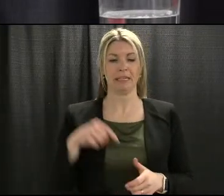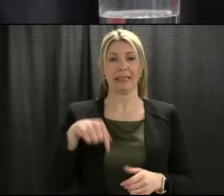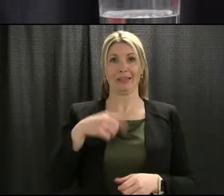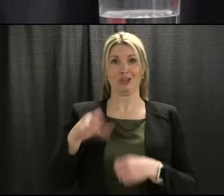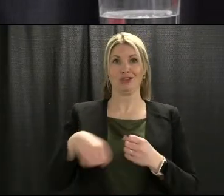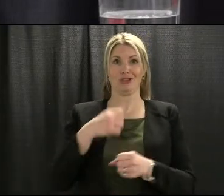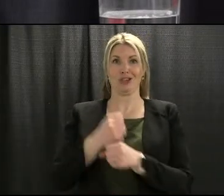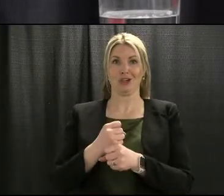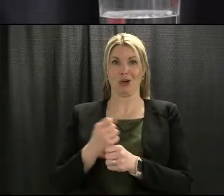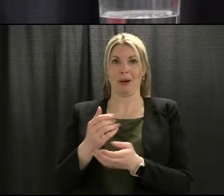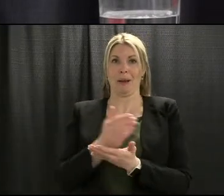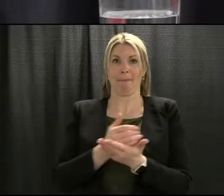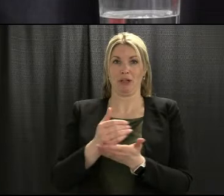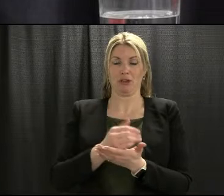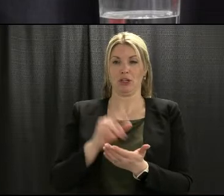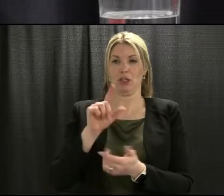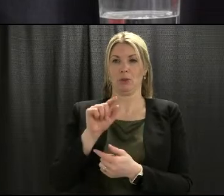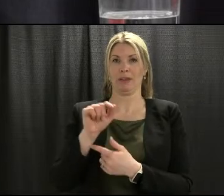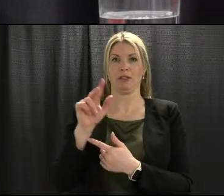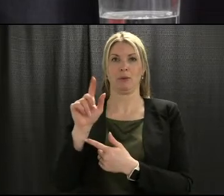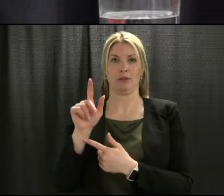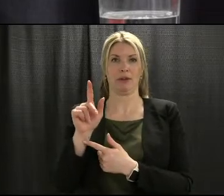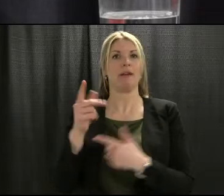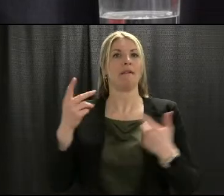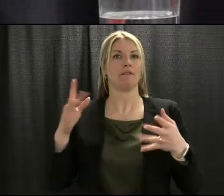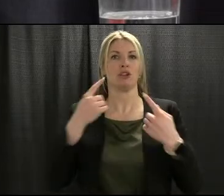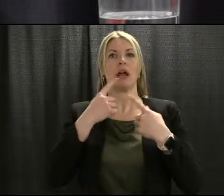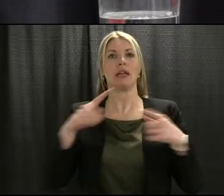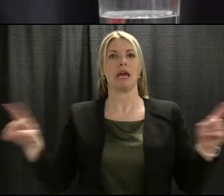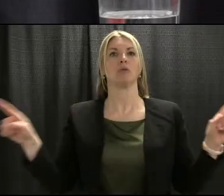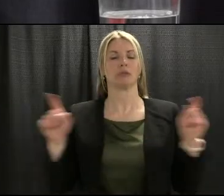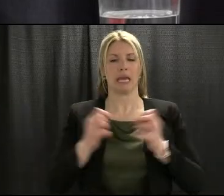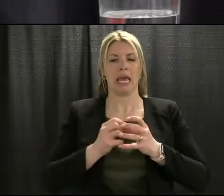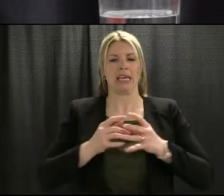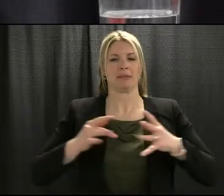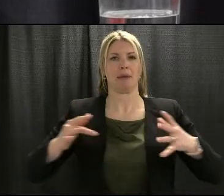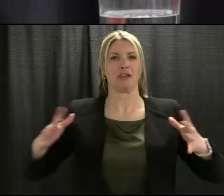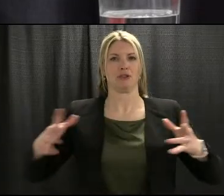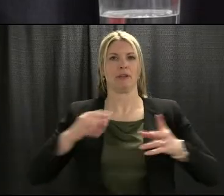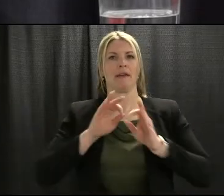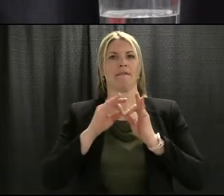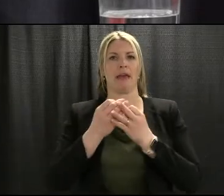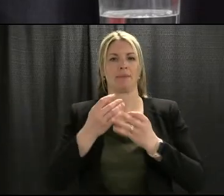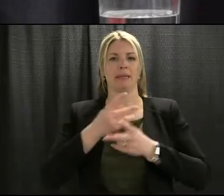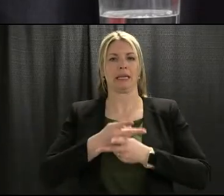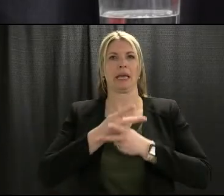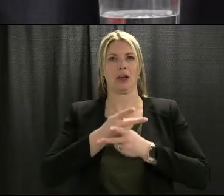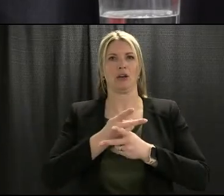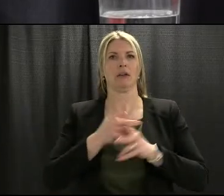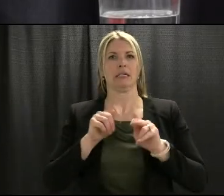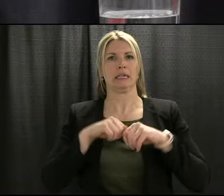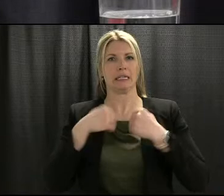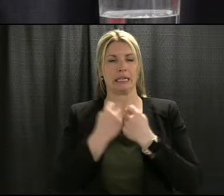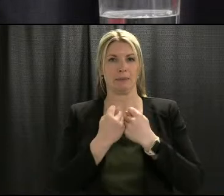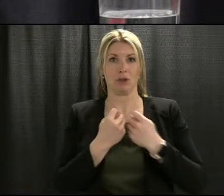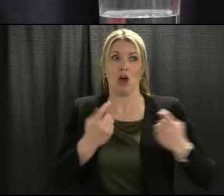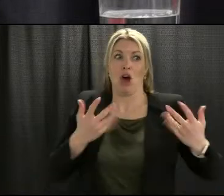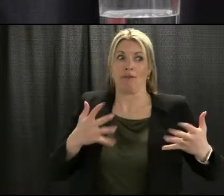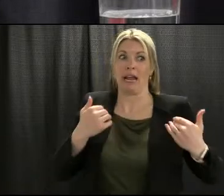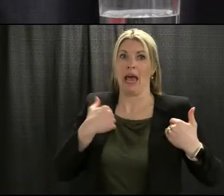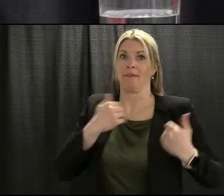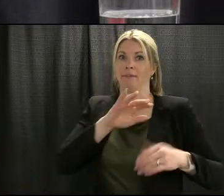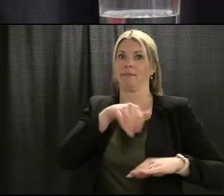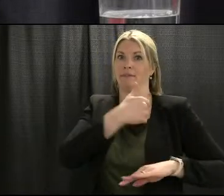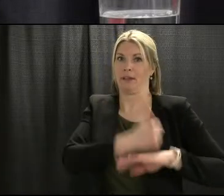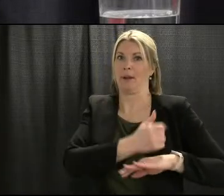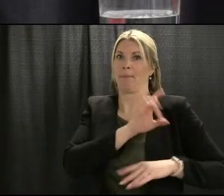an expansion of family care teams across Newfoundland and Labrador. Today, there are 8 family care teams underway and